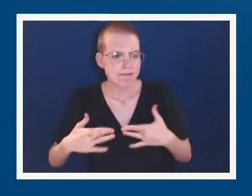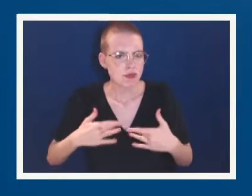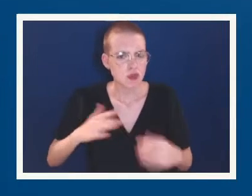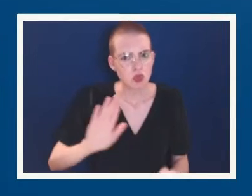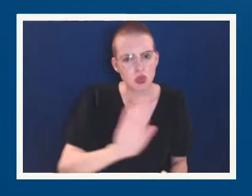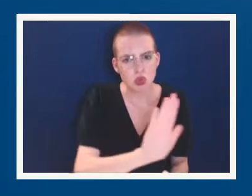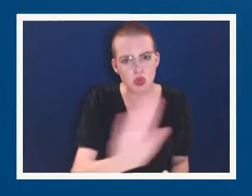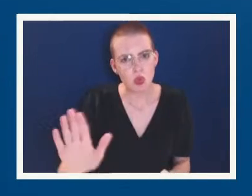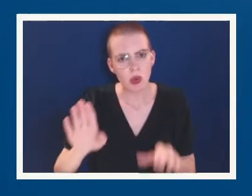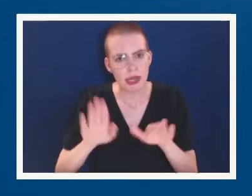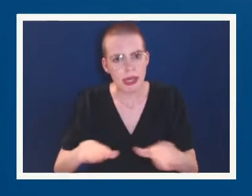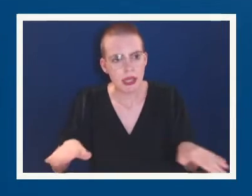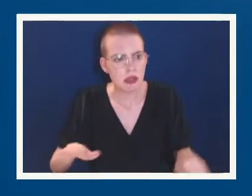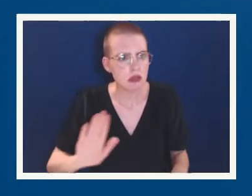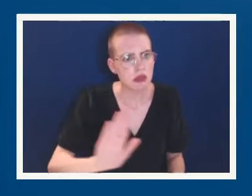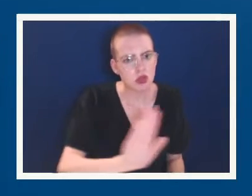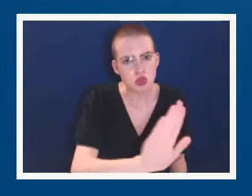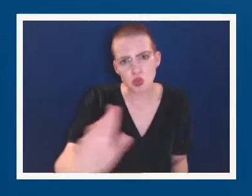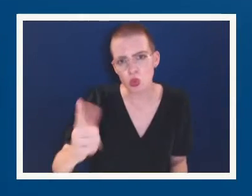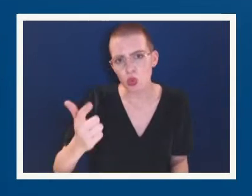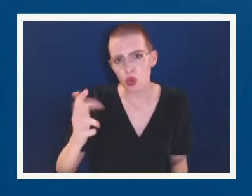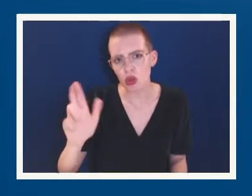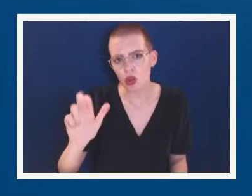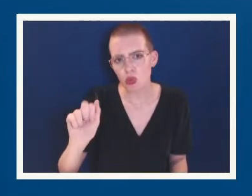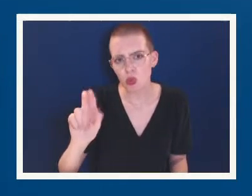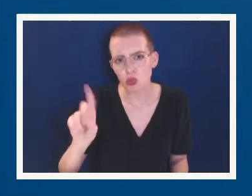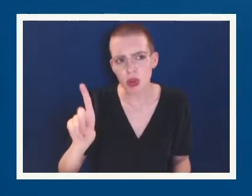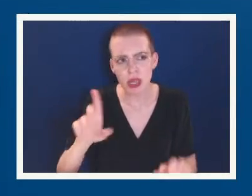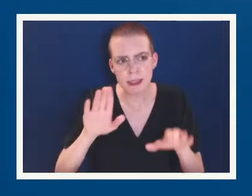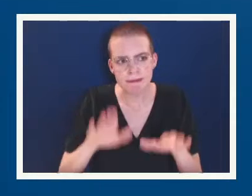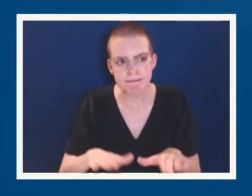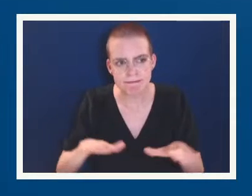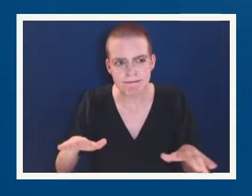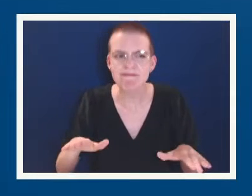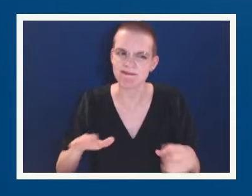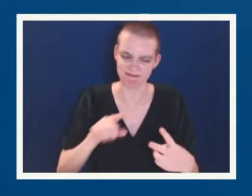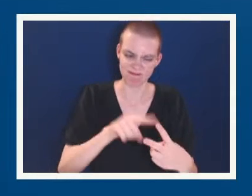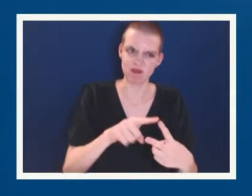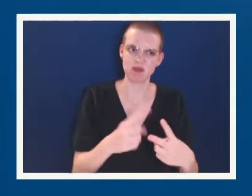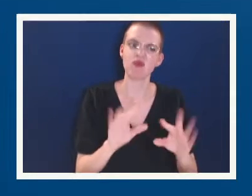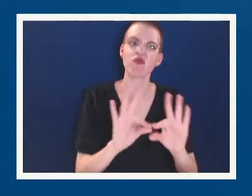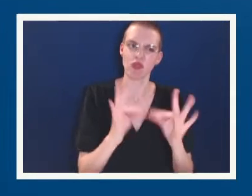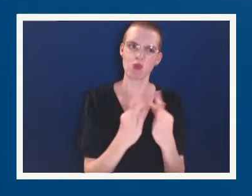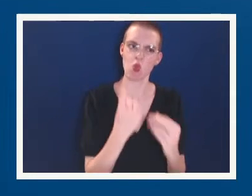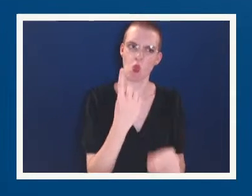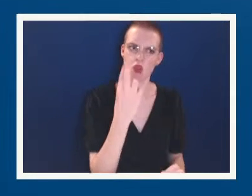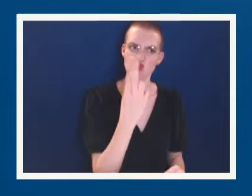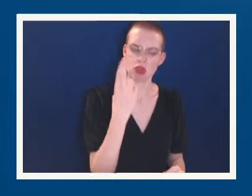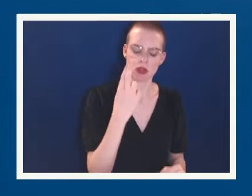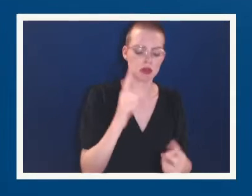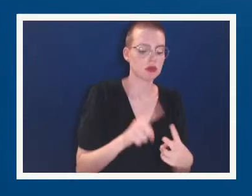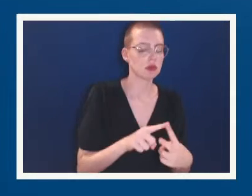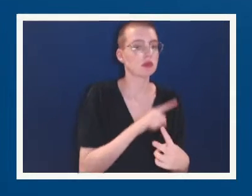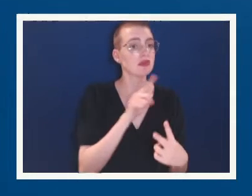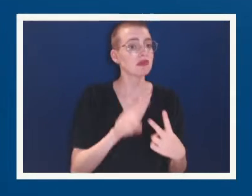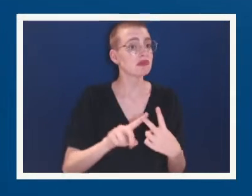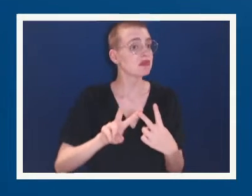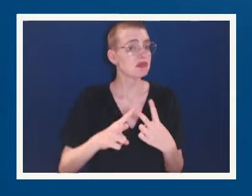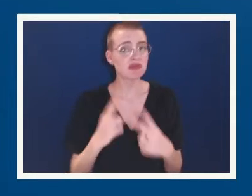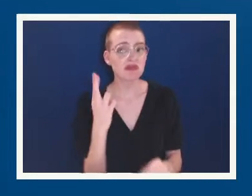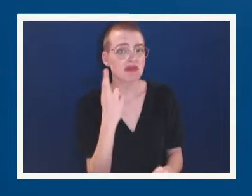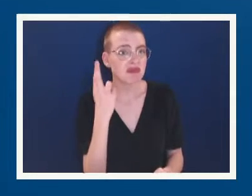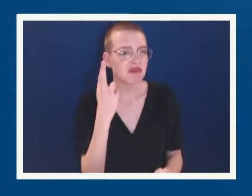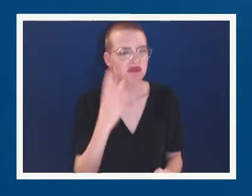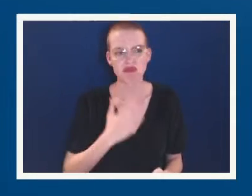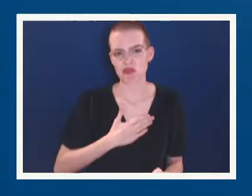well. That's one reason I do what I do. The second reason I do what I do is because of my faith. Now listen, I'm